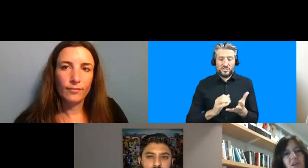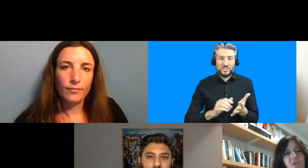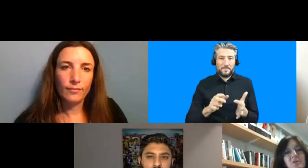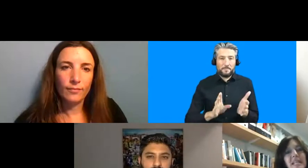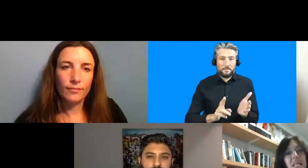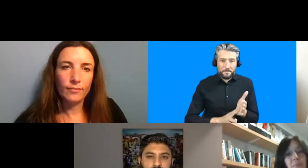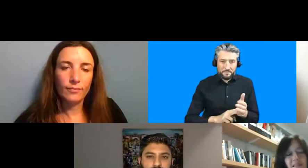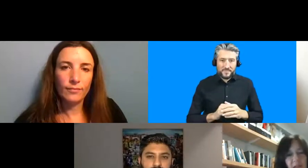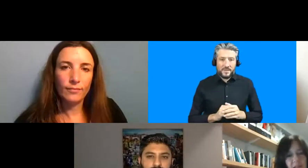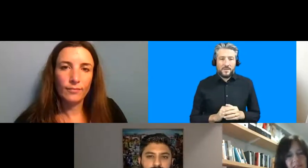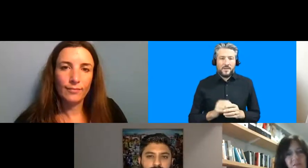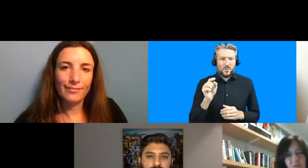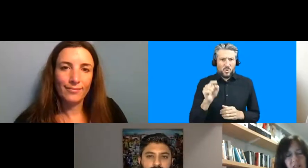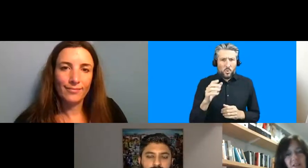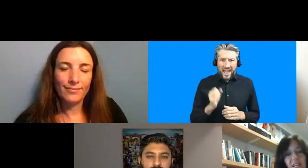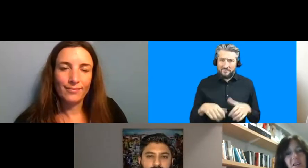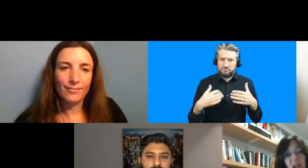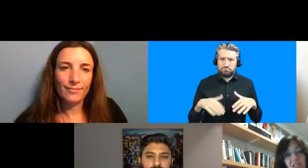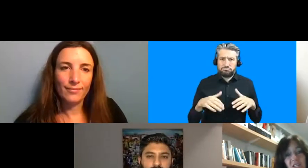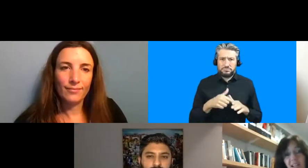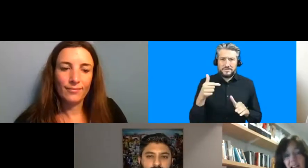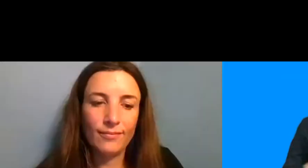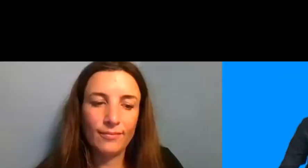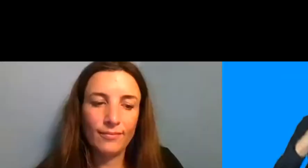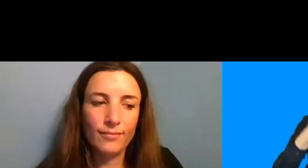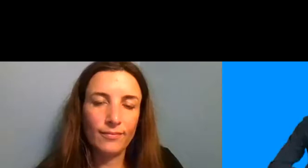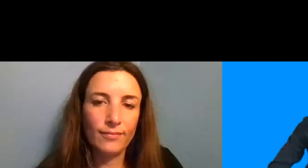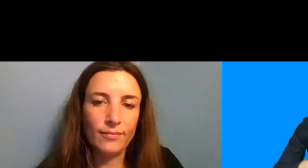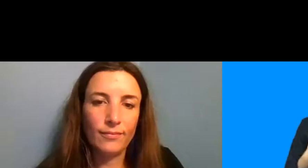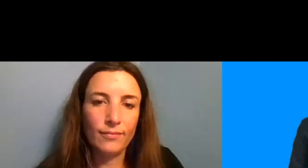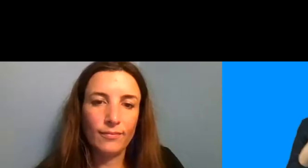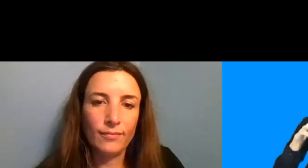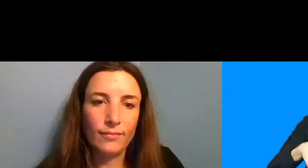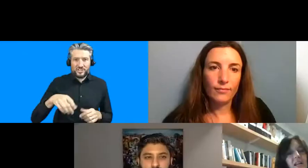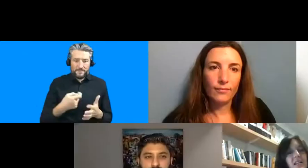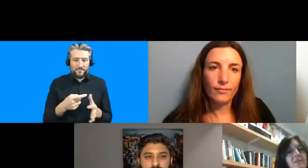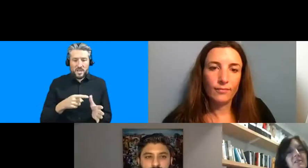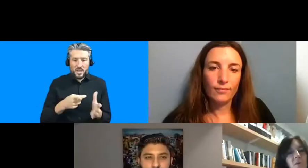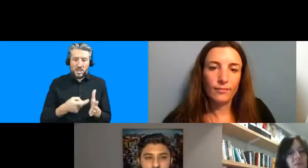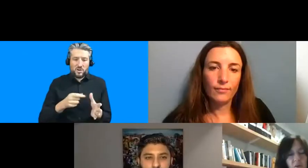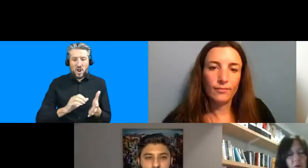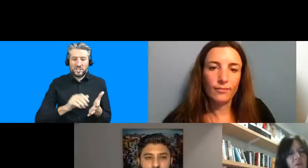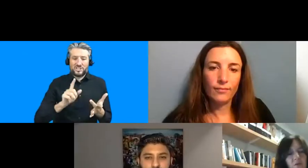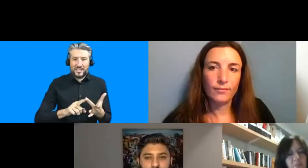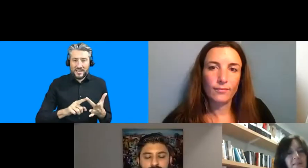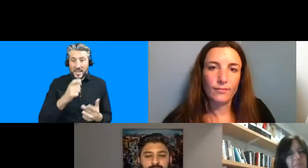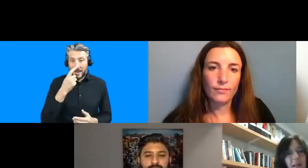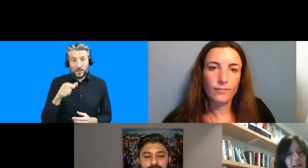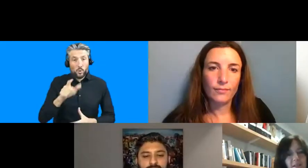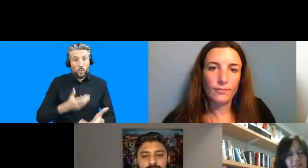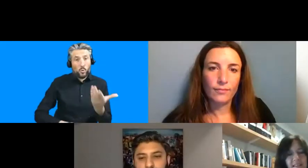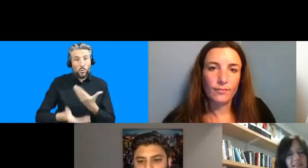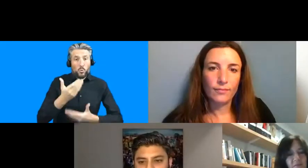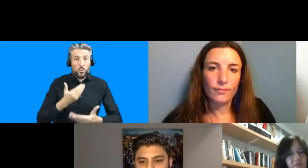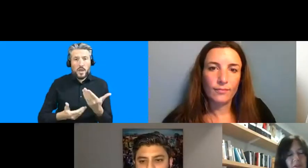think drawing on your deep experience of what's going on in karachi and has been going on over recent months give us your view on building back